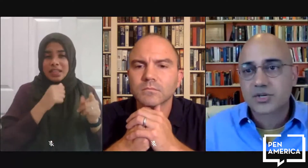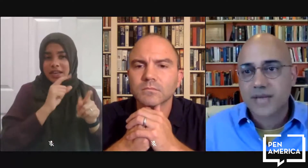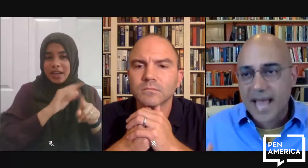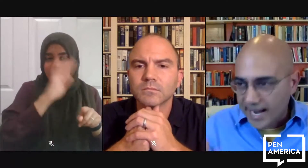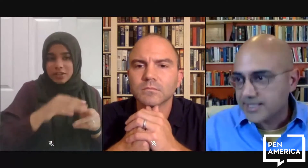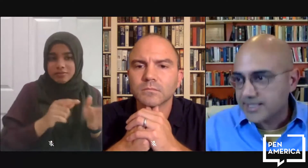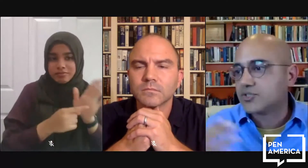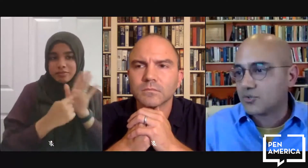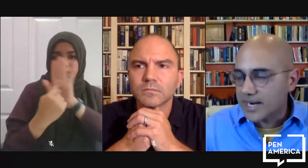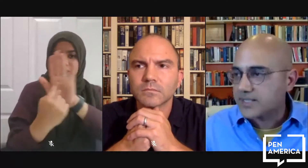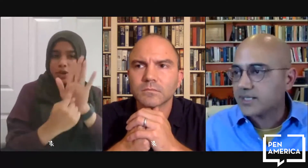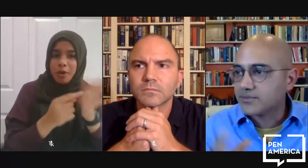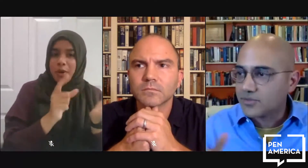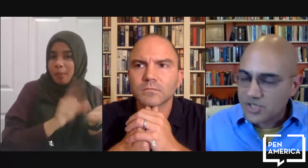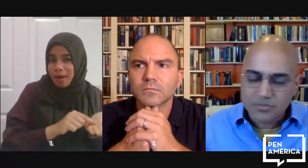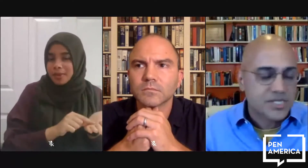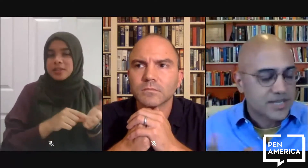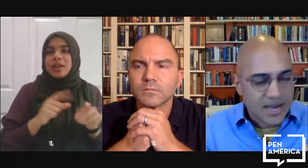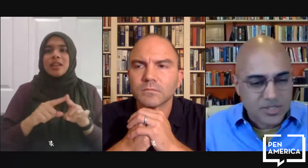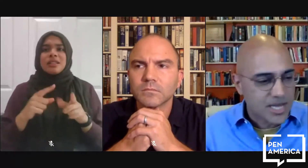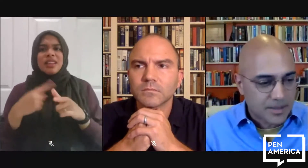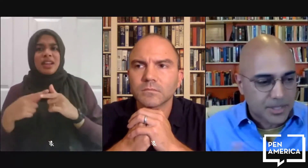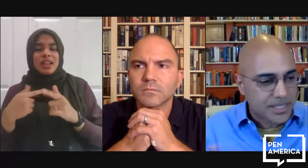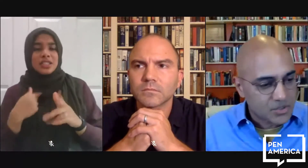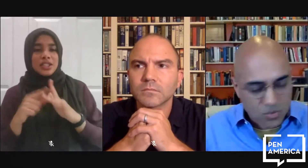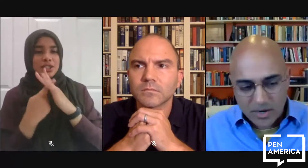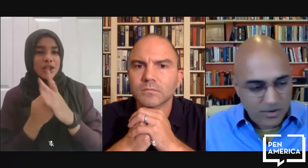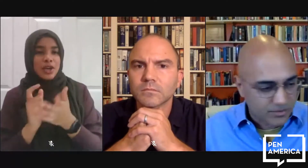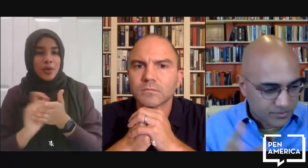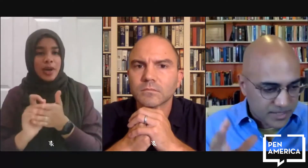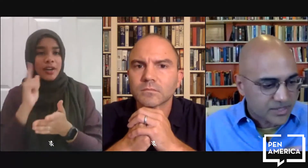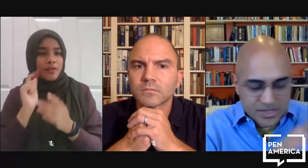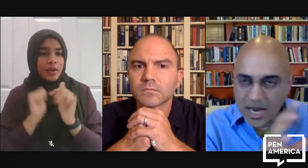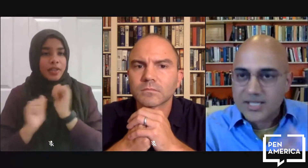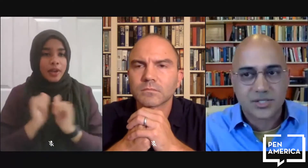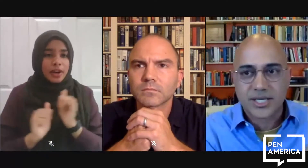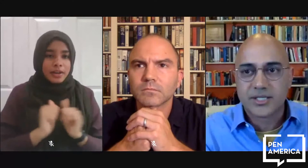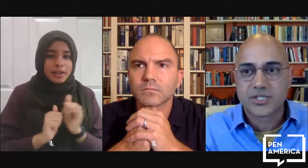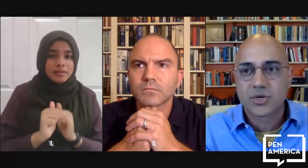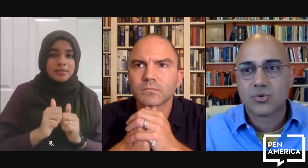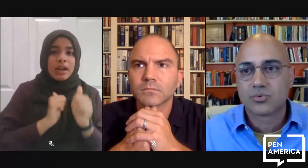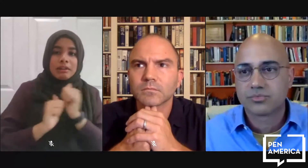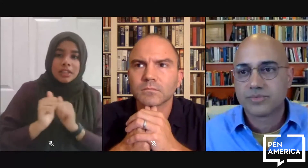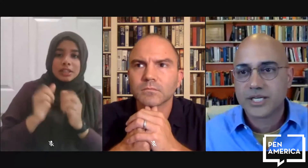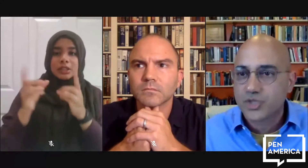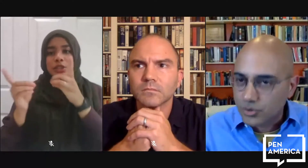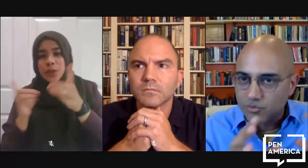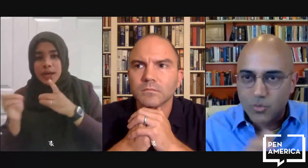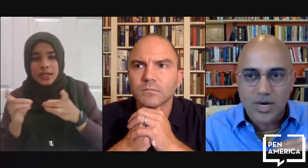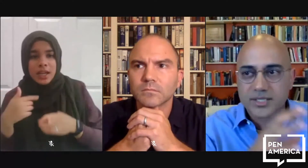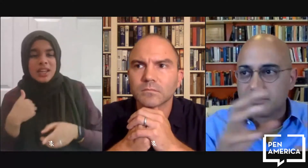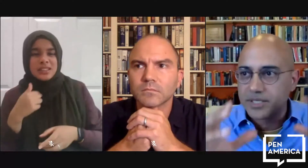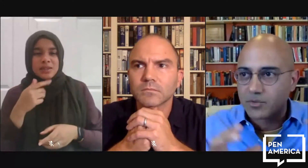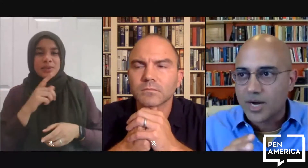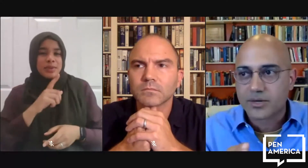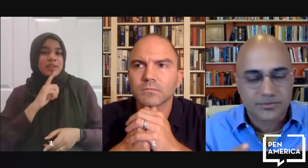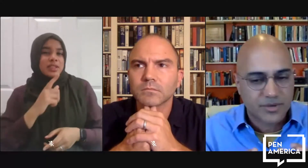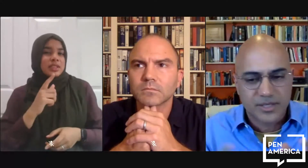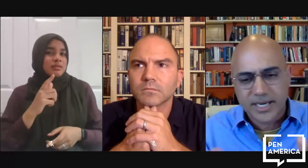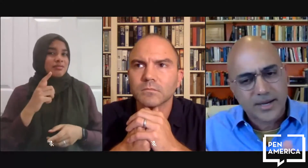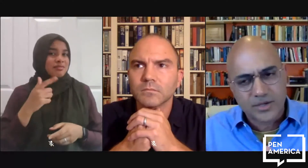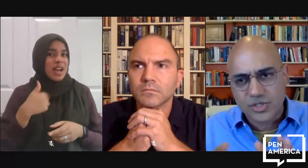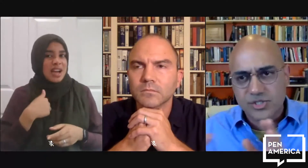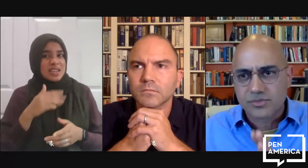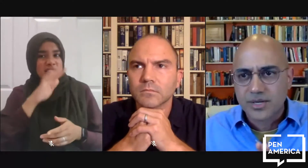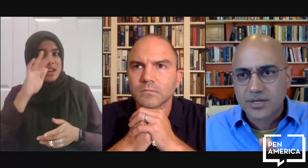mean, I started acting and directing, and for some reason that was not a place where this constellated, this whole issue of wanting to be a writer. It